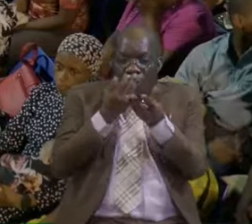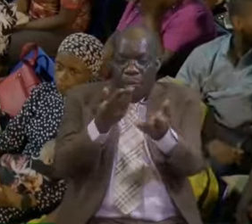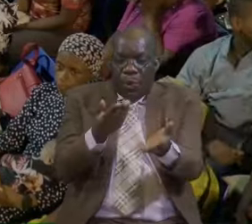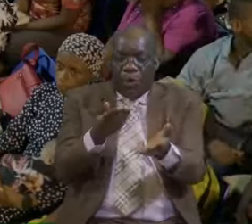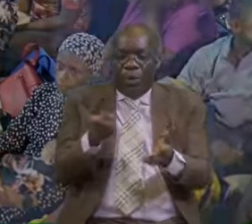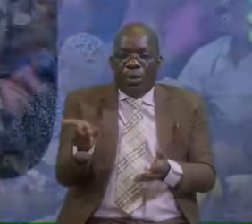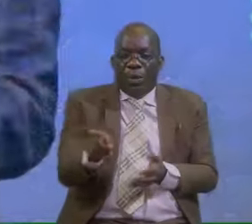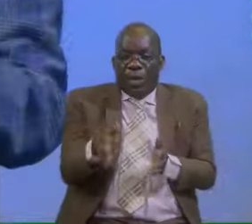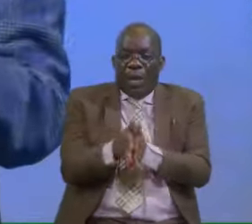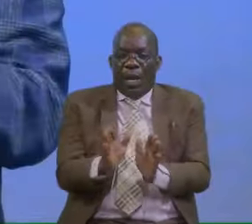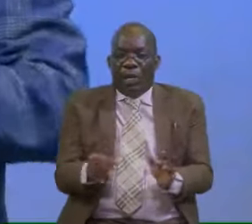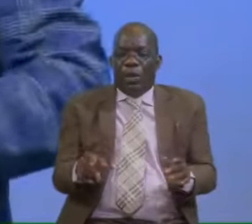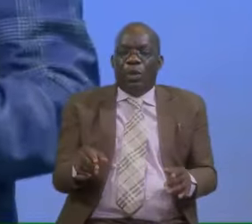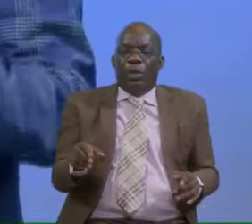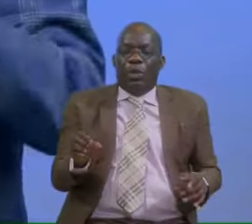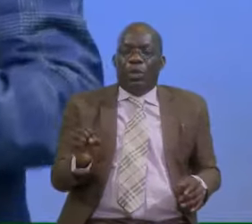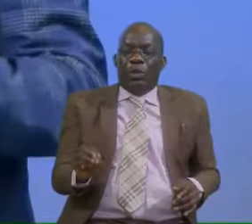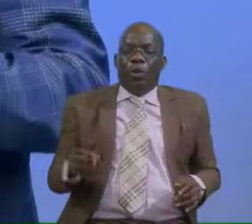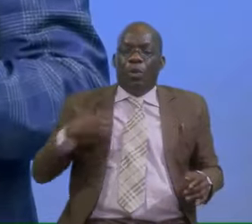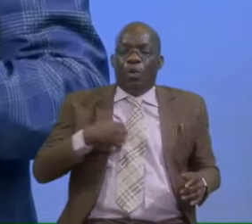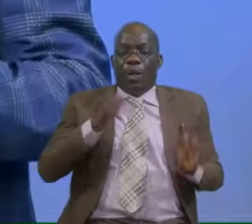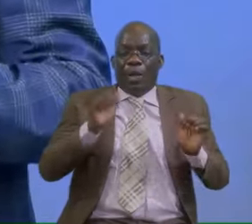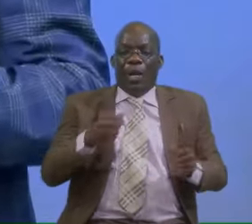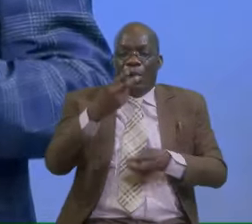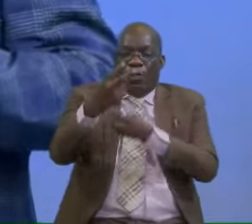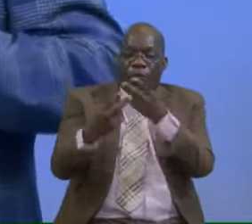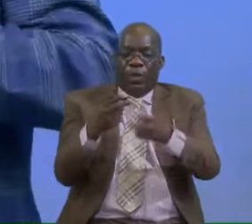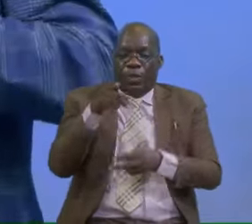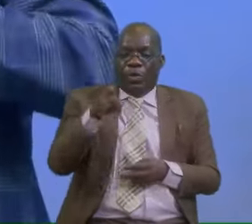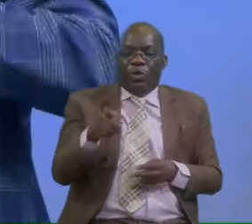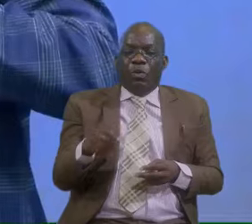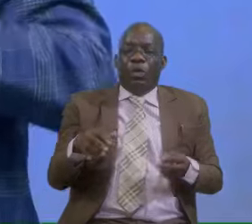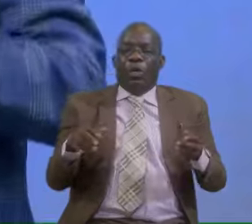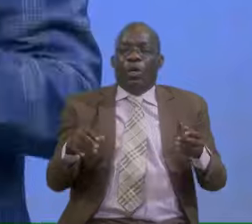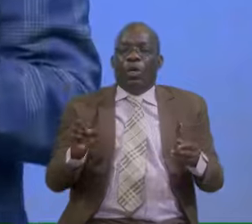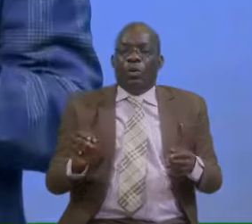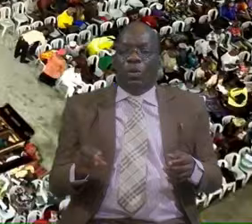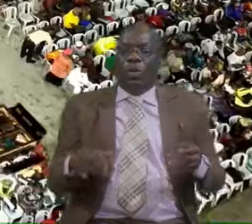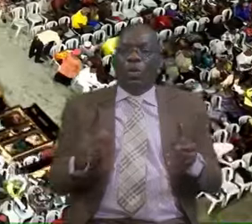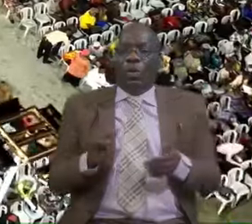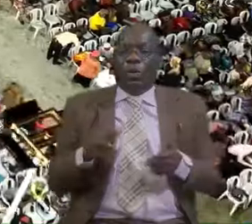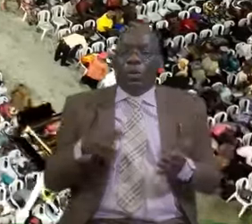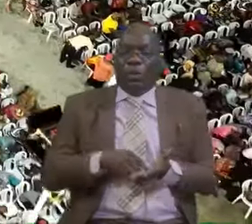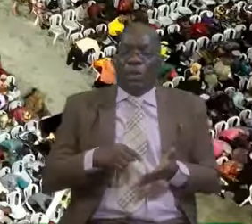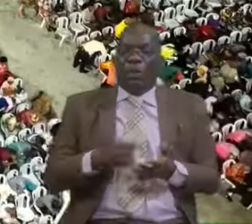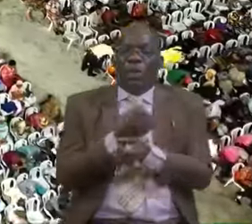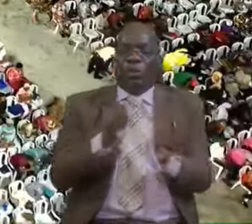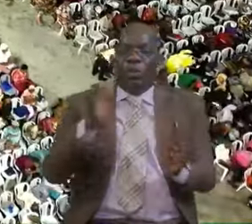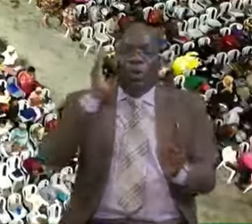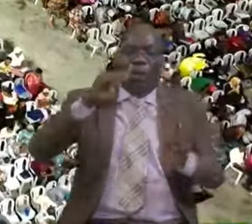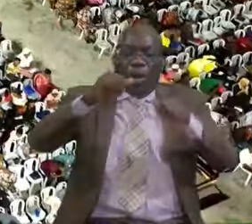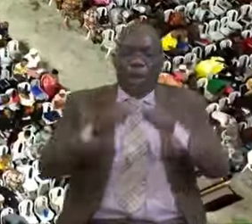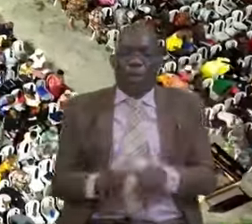can follow up with you, that this salvation will abide in Jesus'